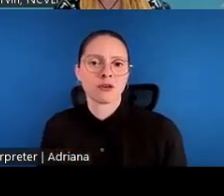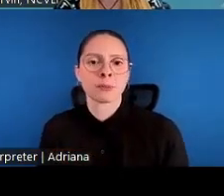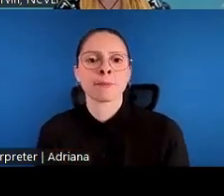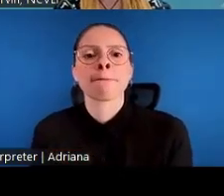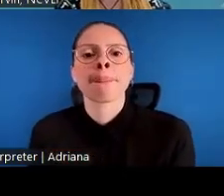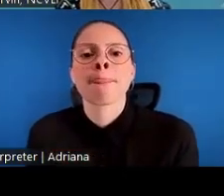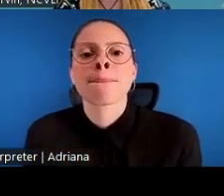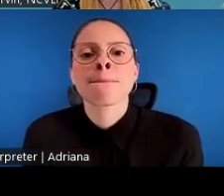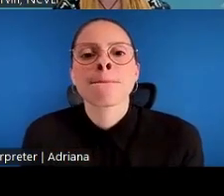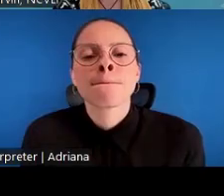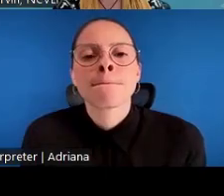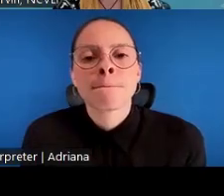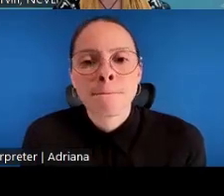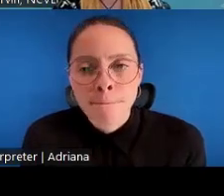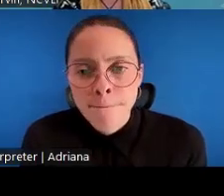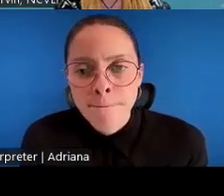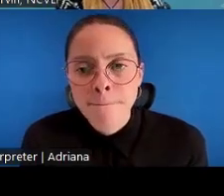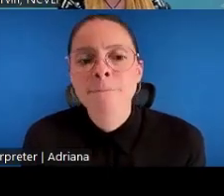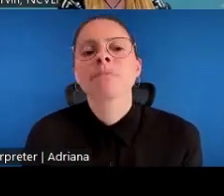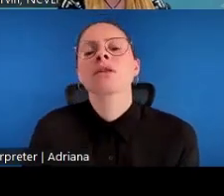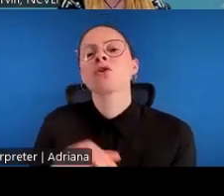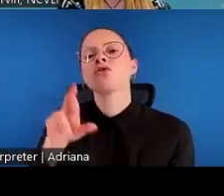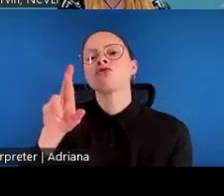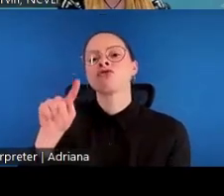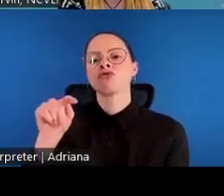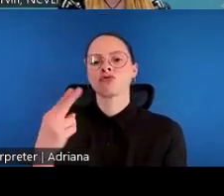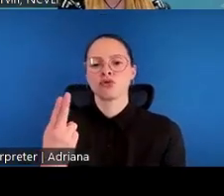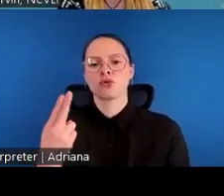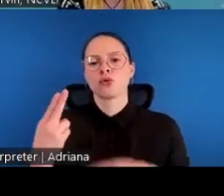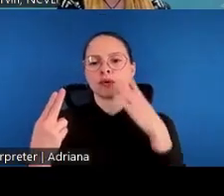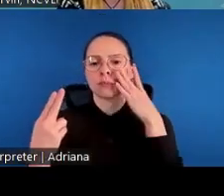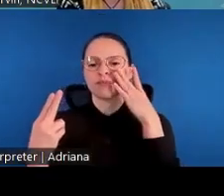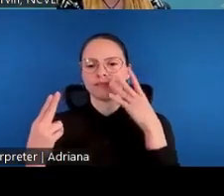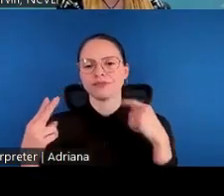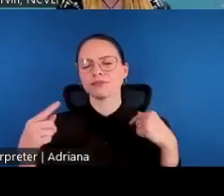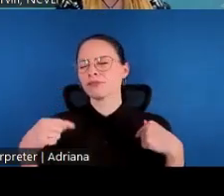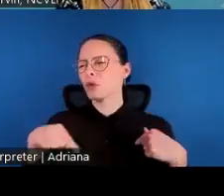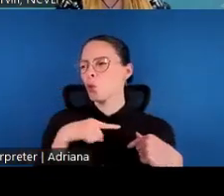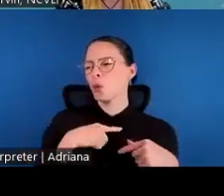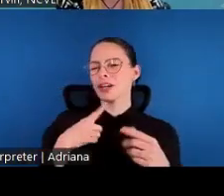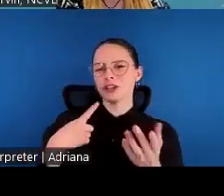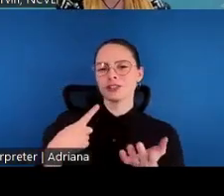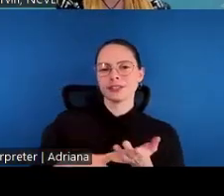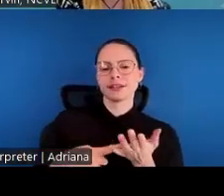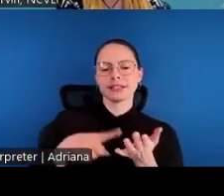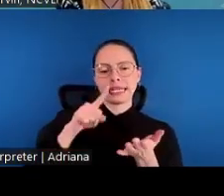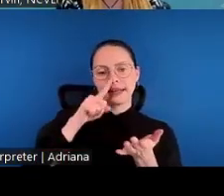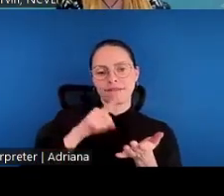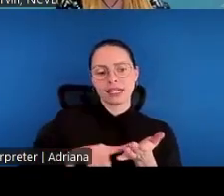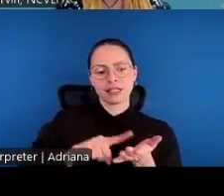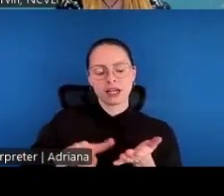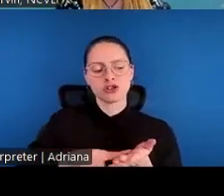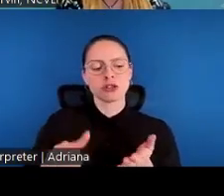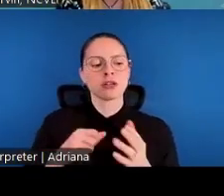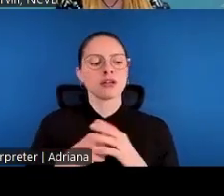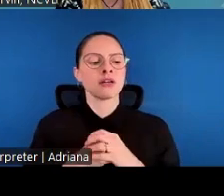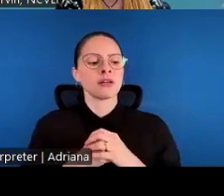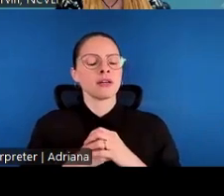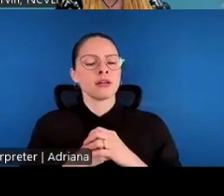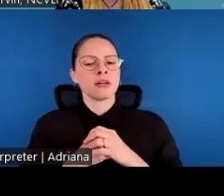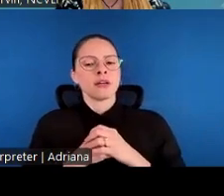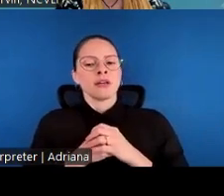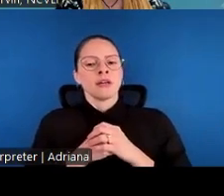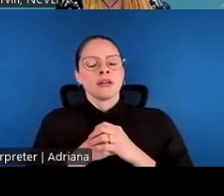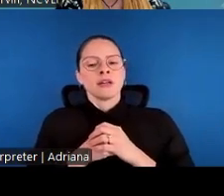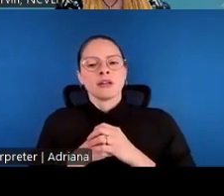You know, we haven't mentioned, and I'm just going to go ahead. We've been talking investigations, and there's